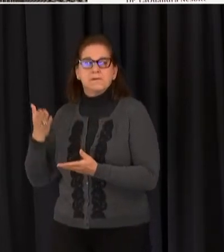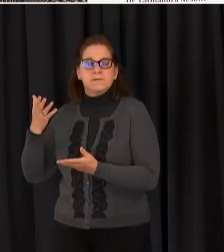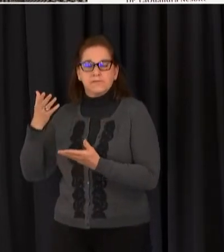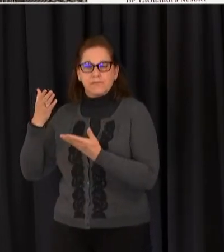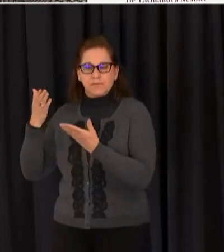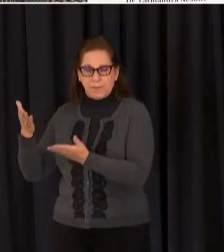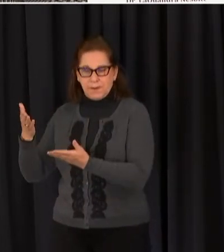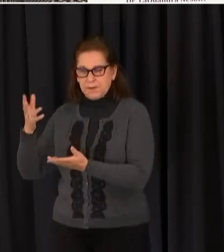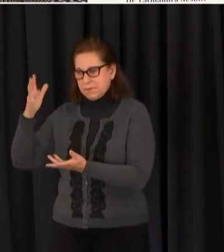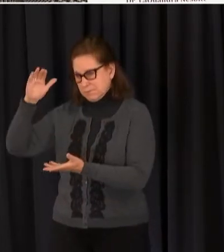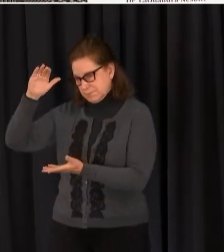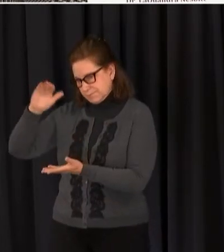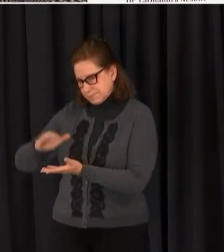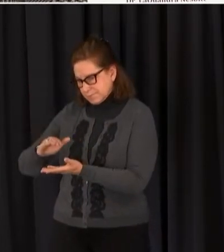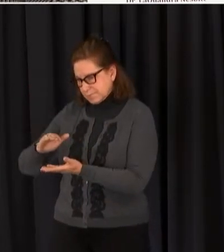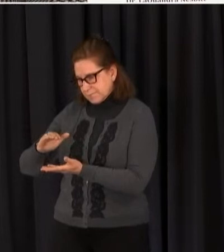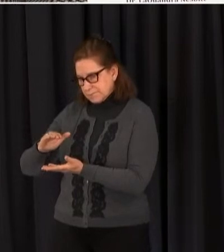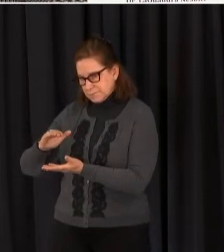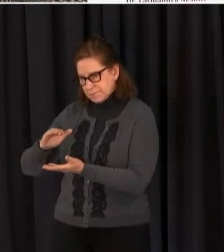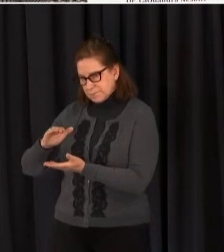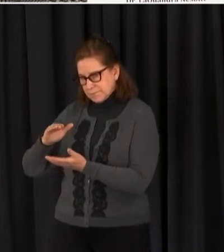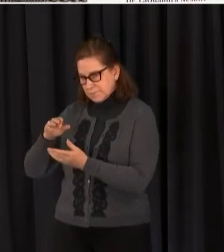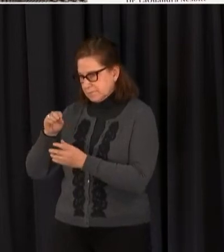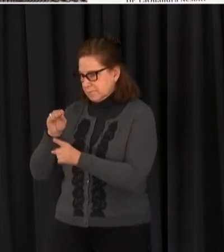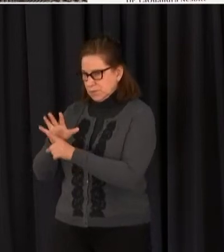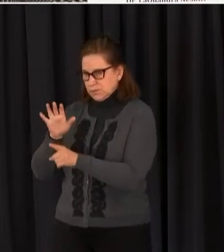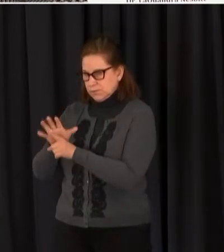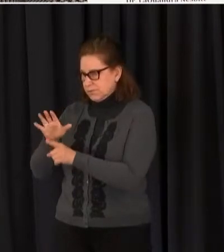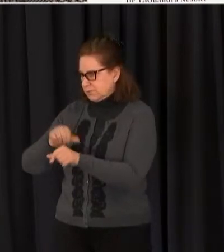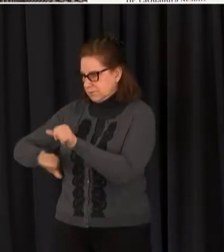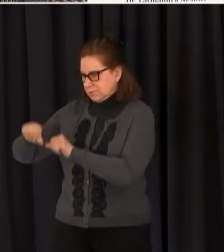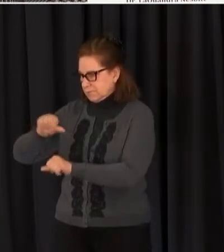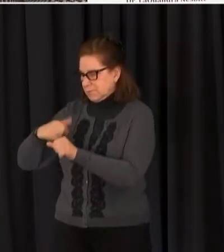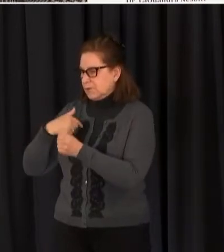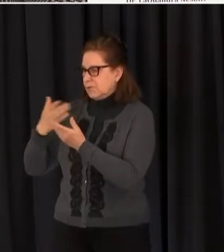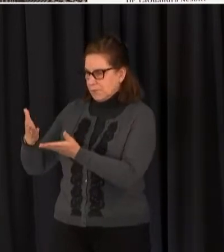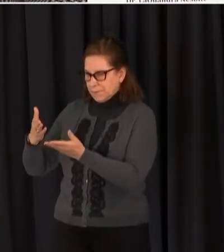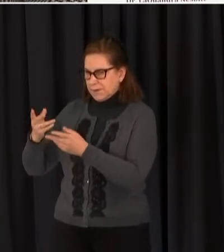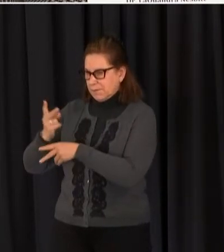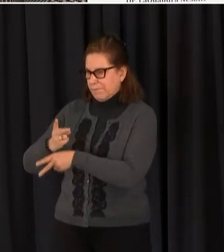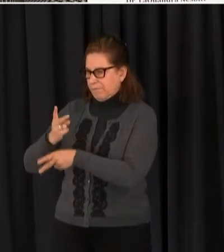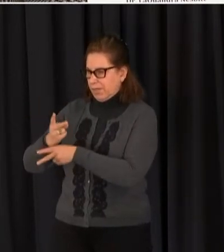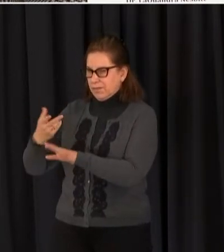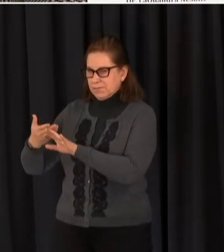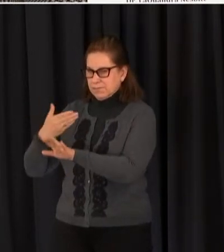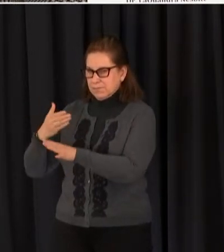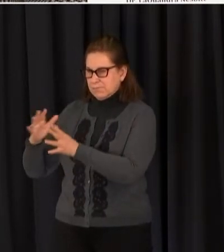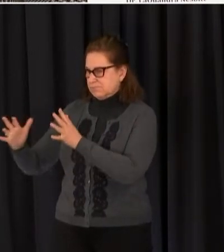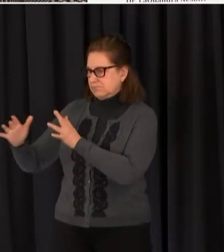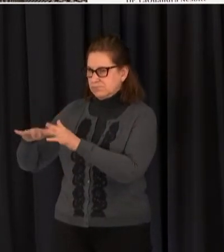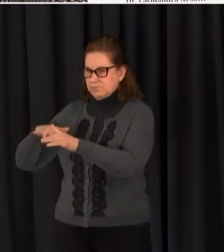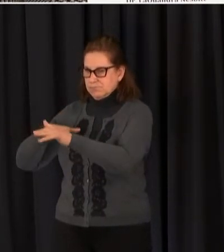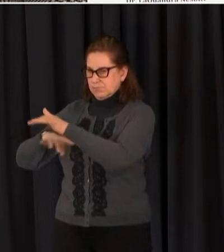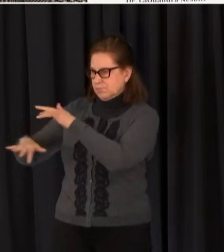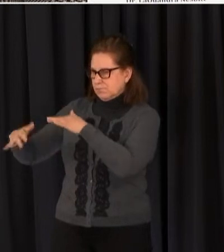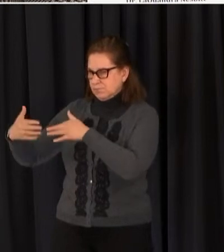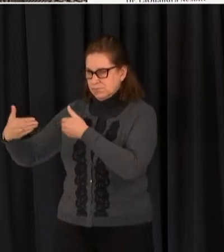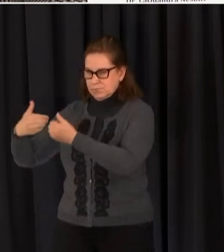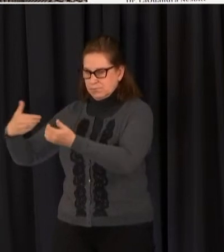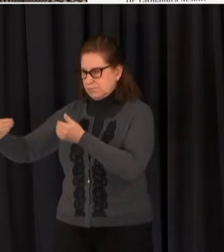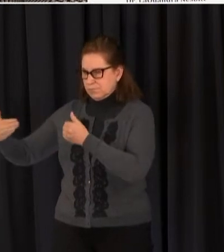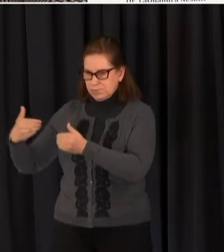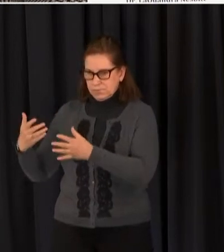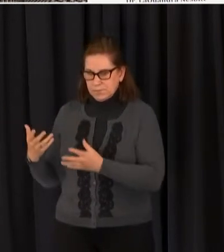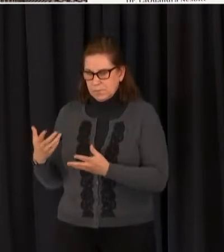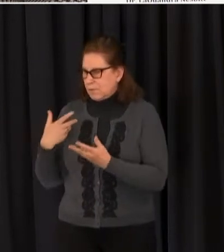exposures for a case, if a case occurs in a teacher, staff, or student, such that the entire school building would not be